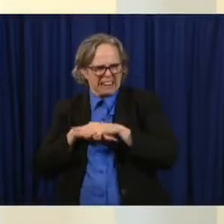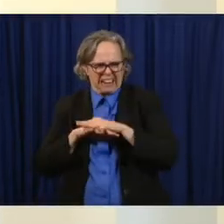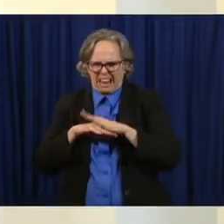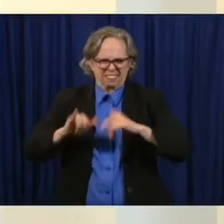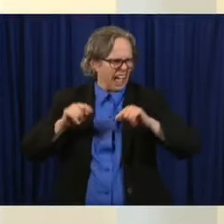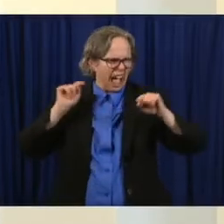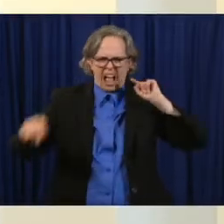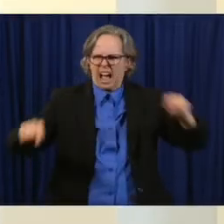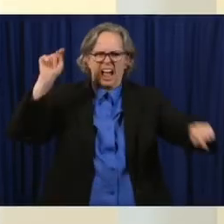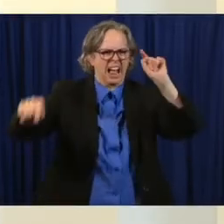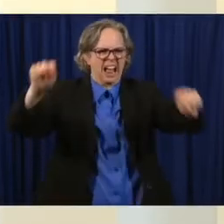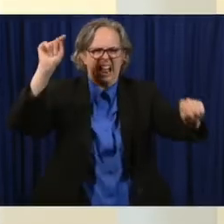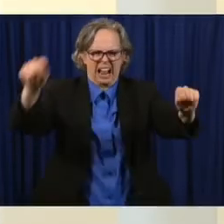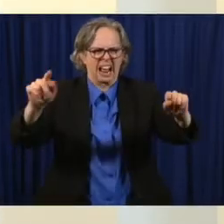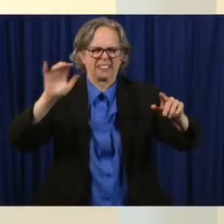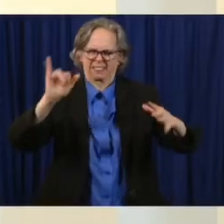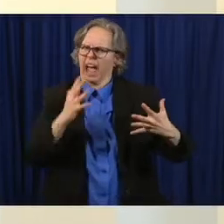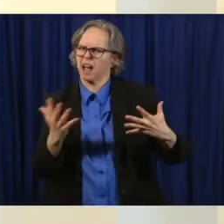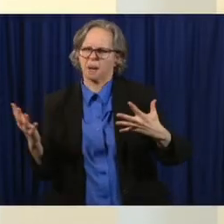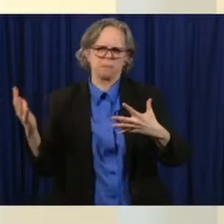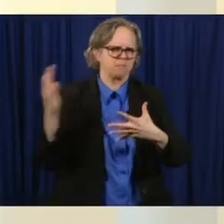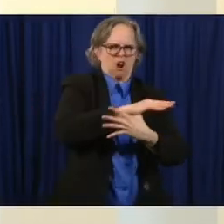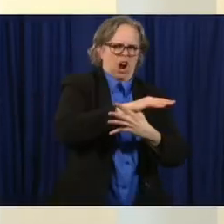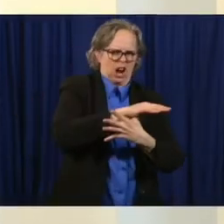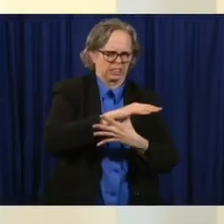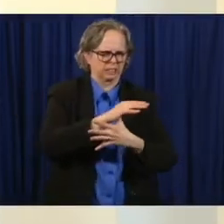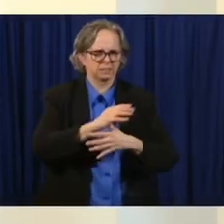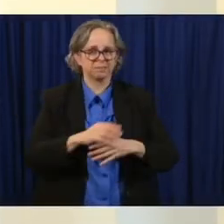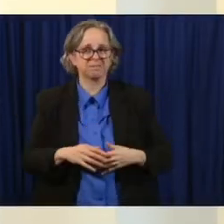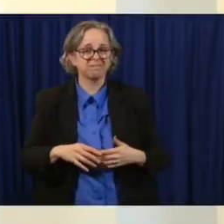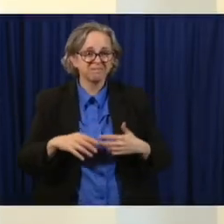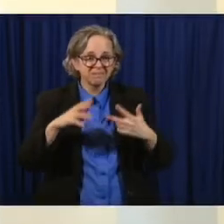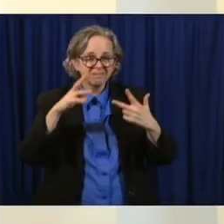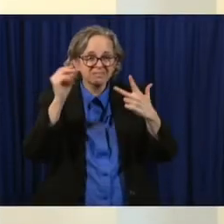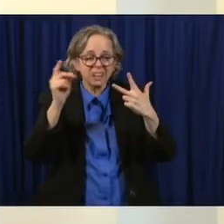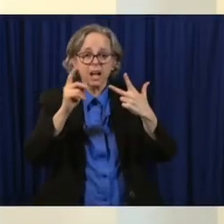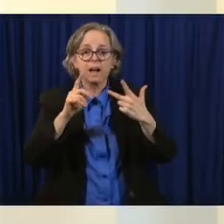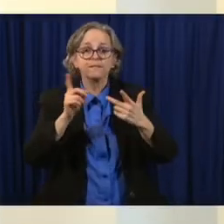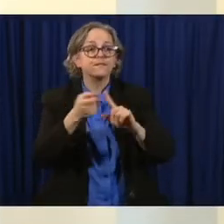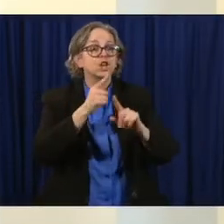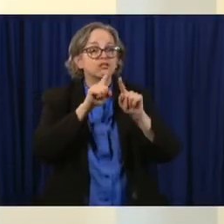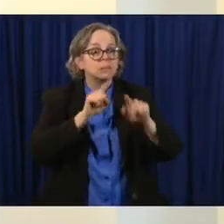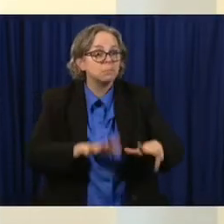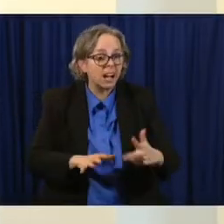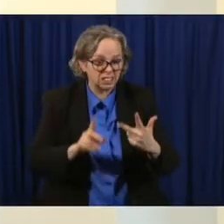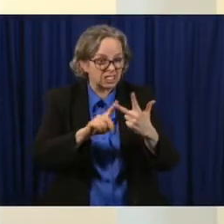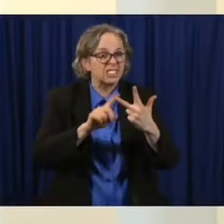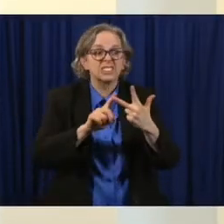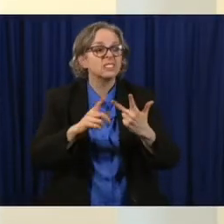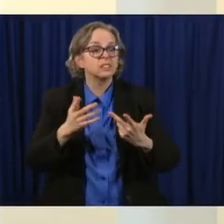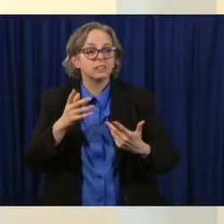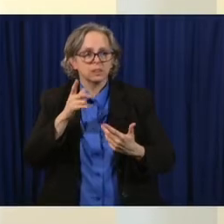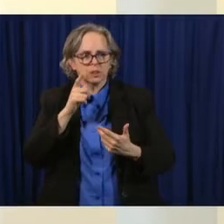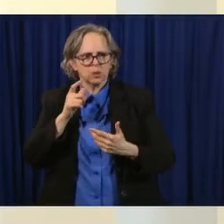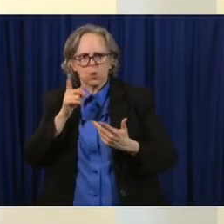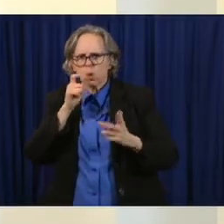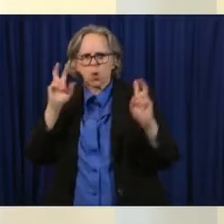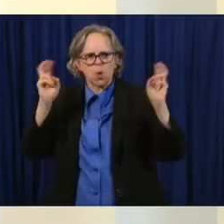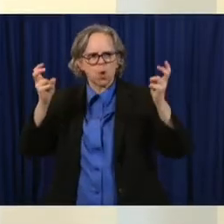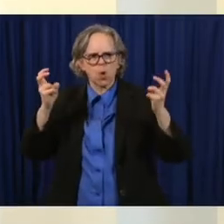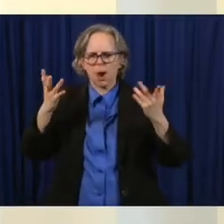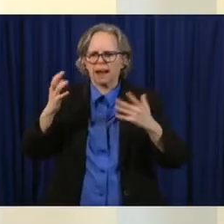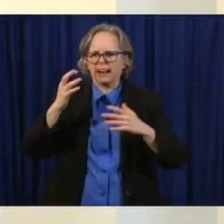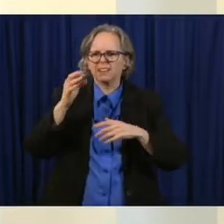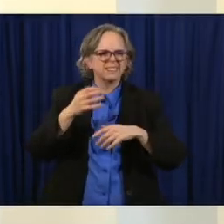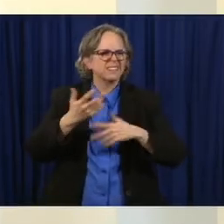are living together. And our first responders and our critical infrastructure workers are also in this tier 2.